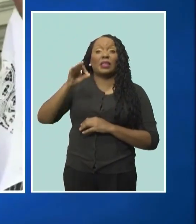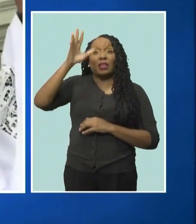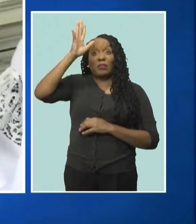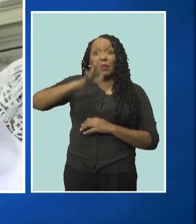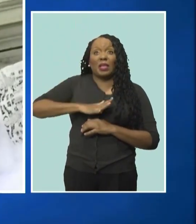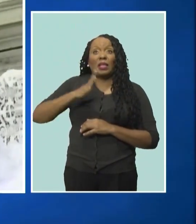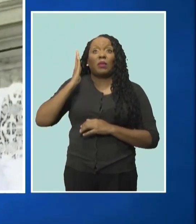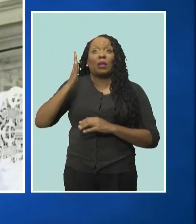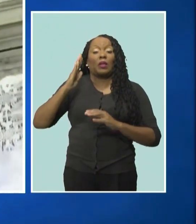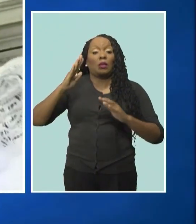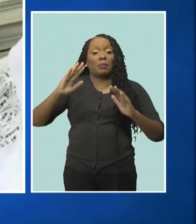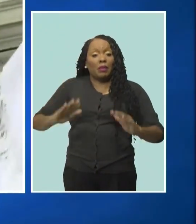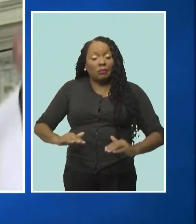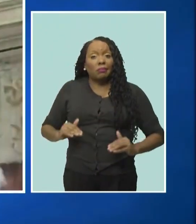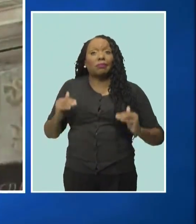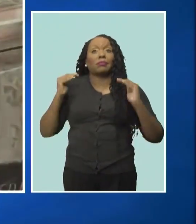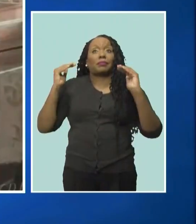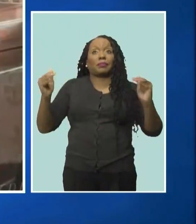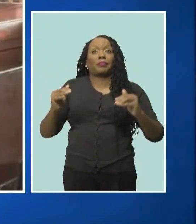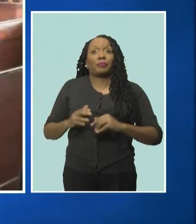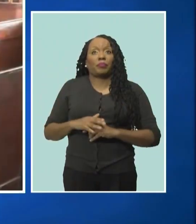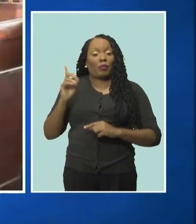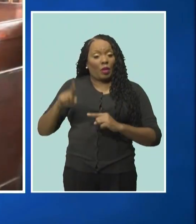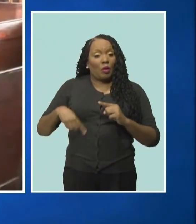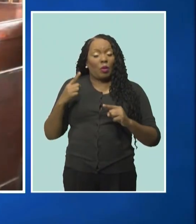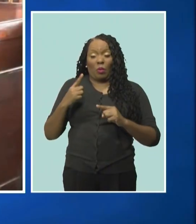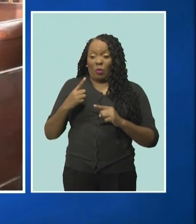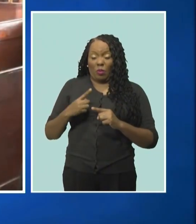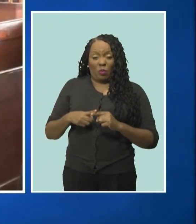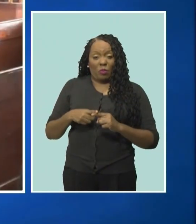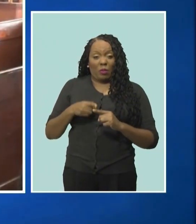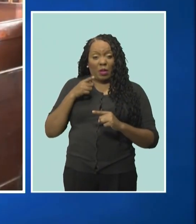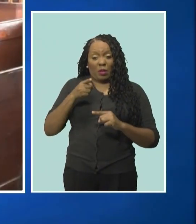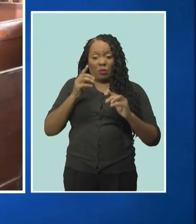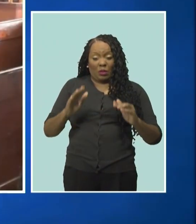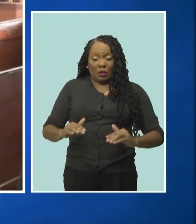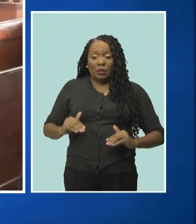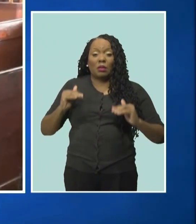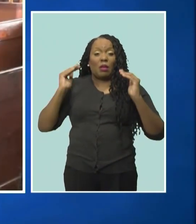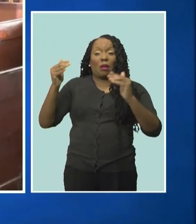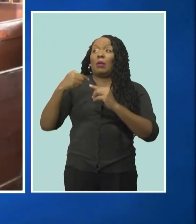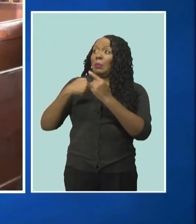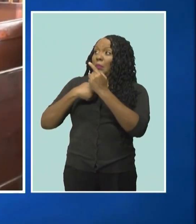the whole world to myself, not a particular group.